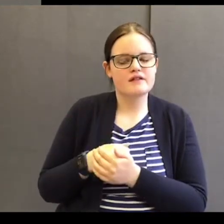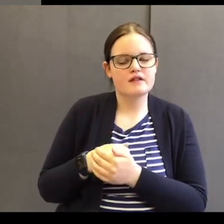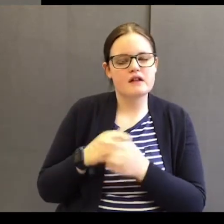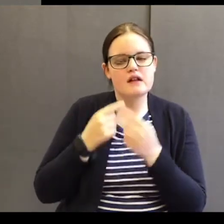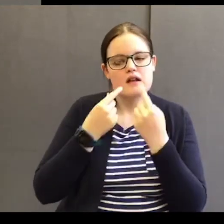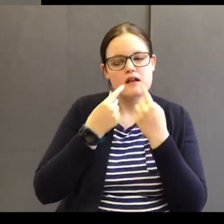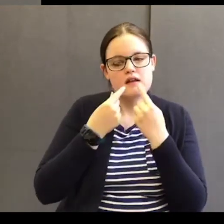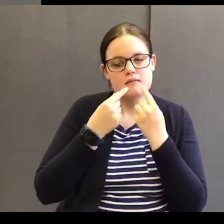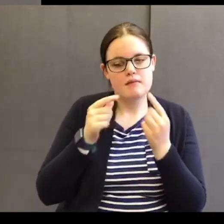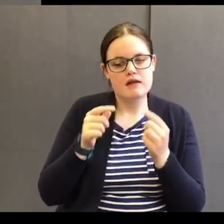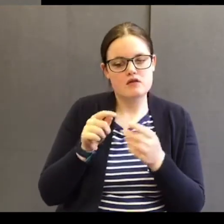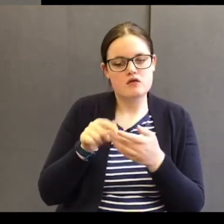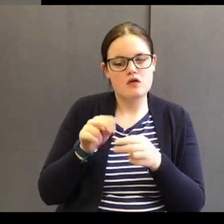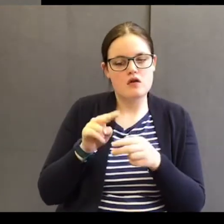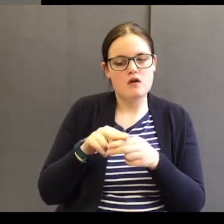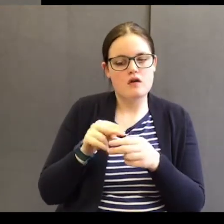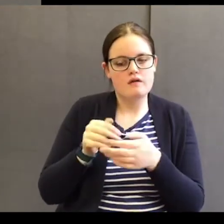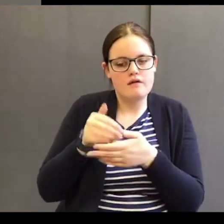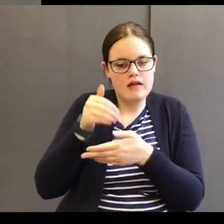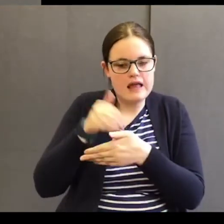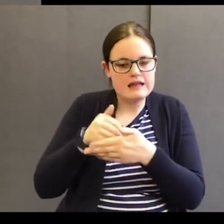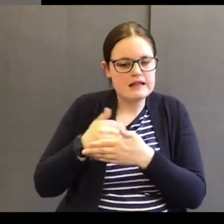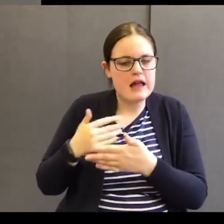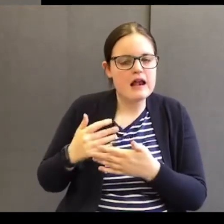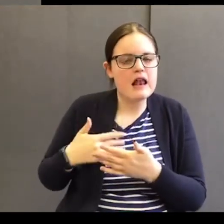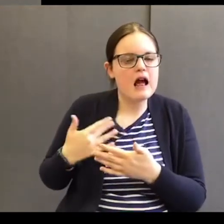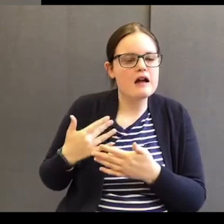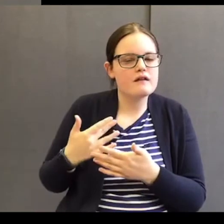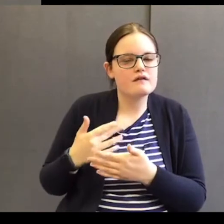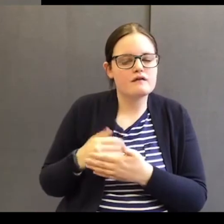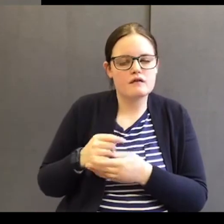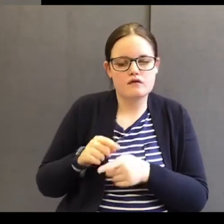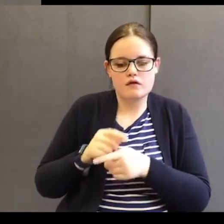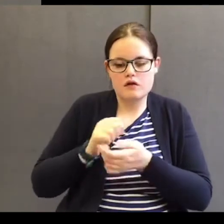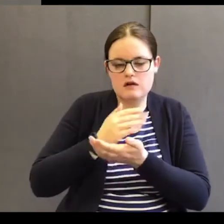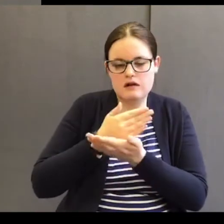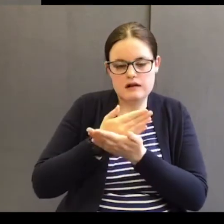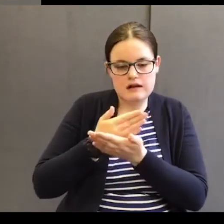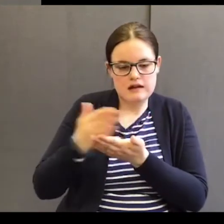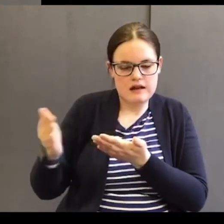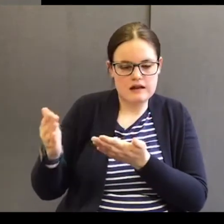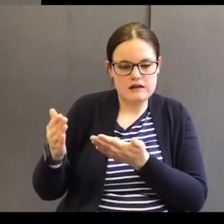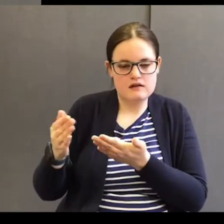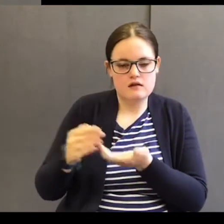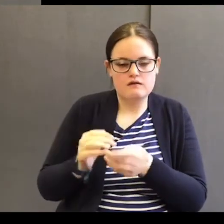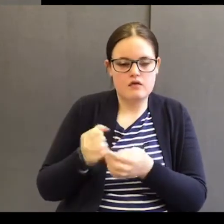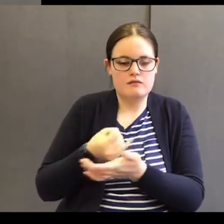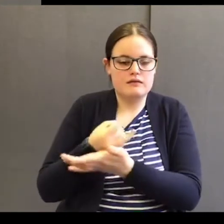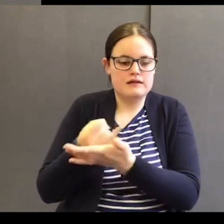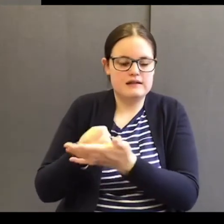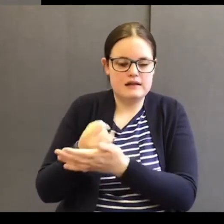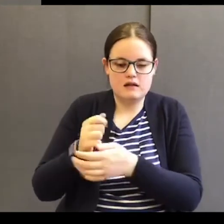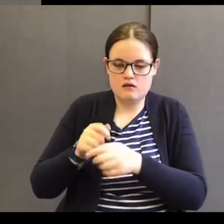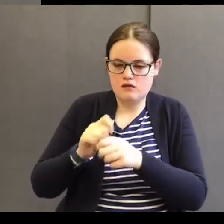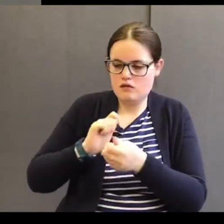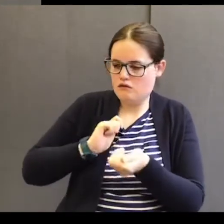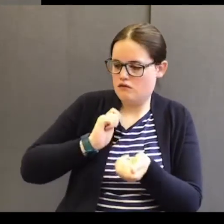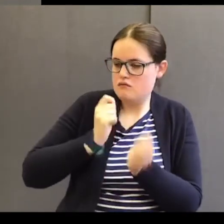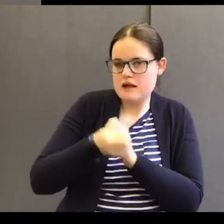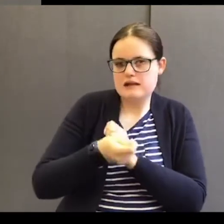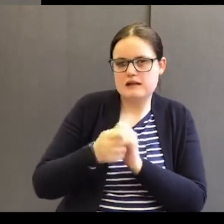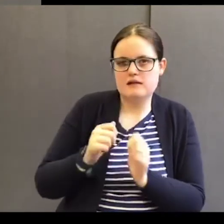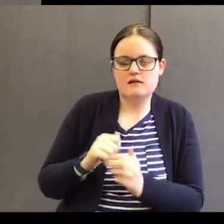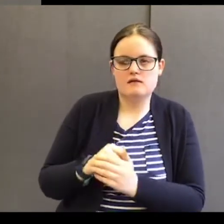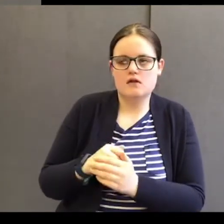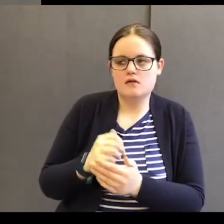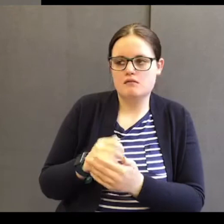life, the message of an inner life, of cleansing from sin,